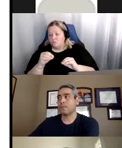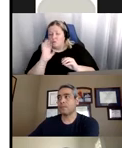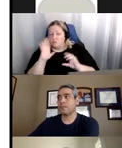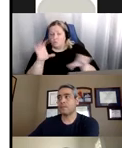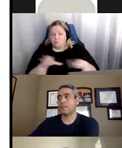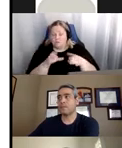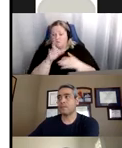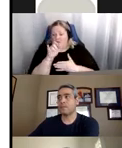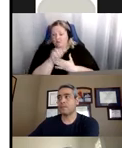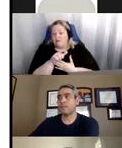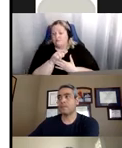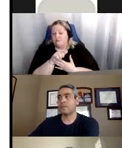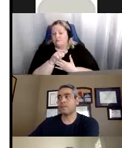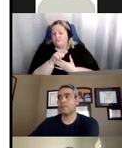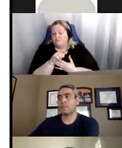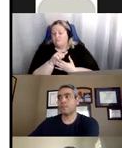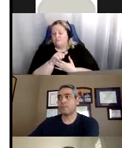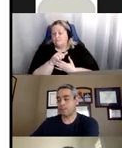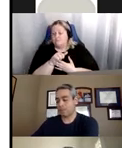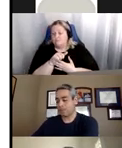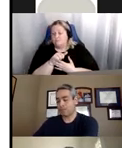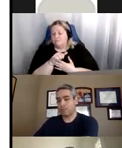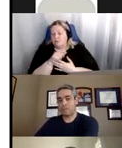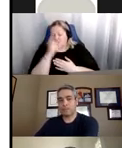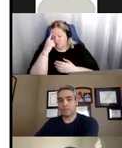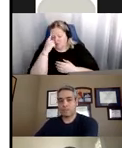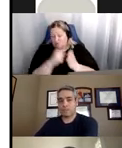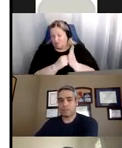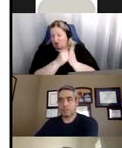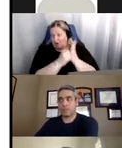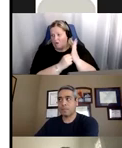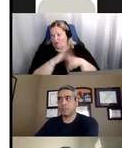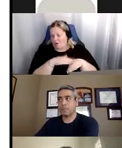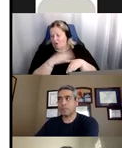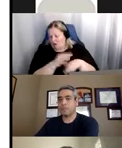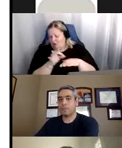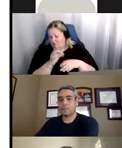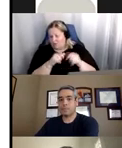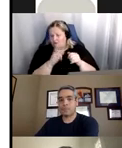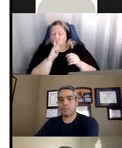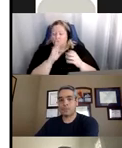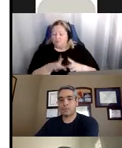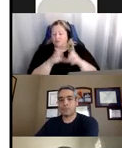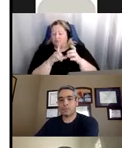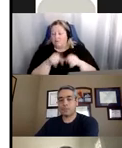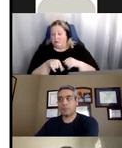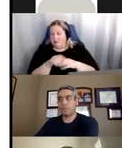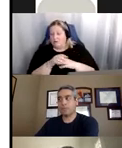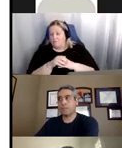activate the switch. So a switch we just think of as on or off. So this is going to activate the interface,